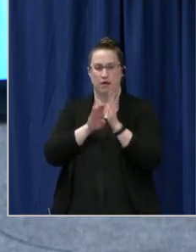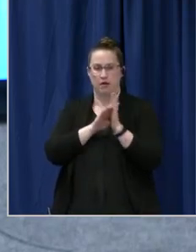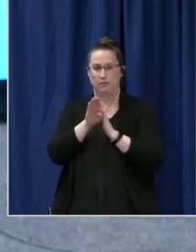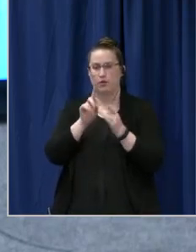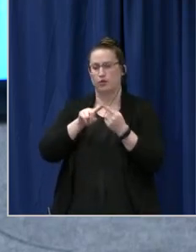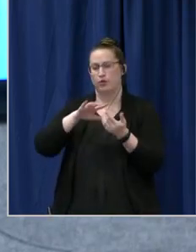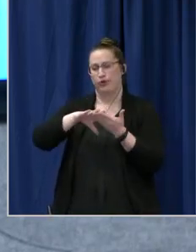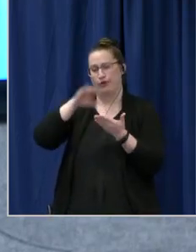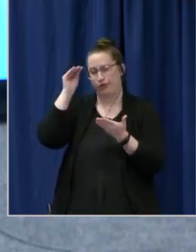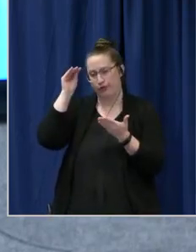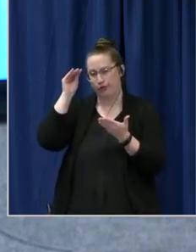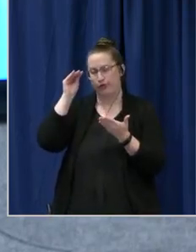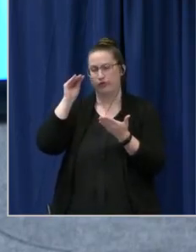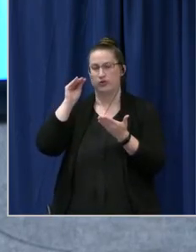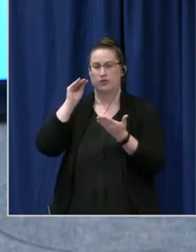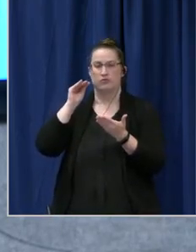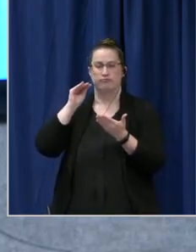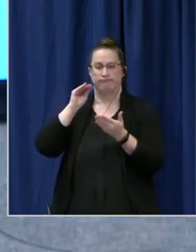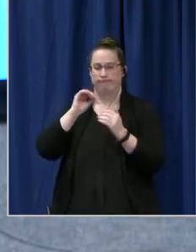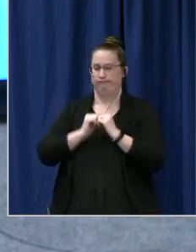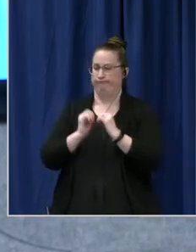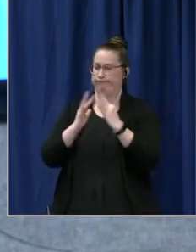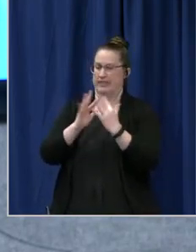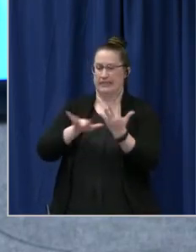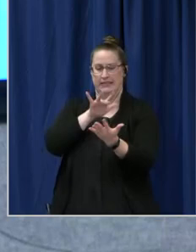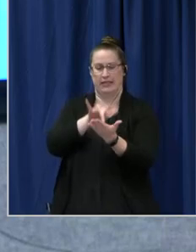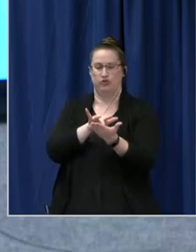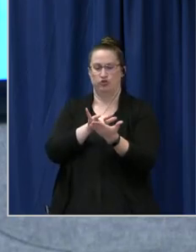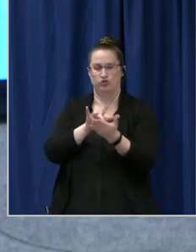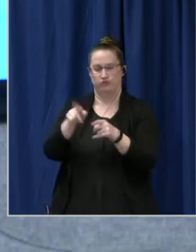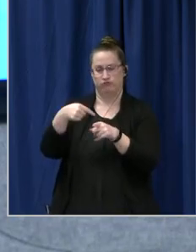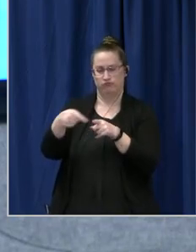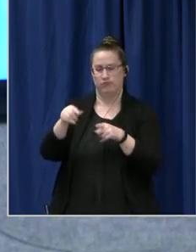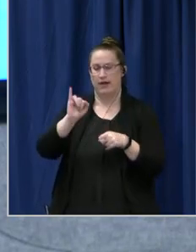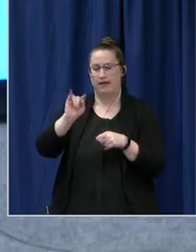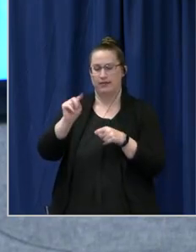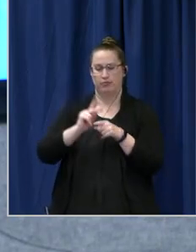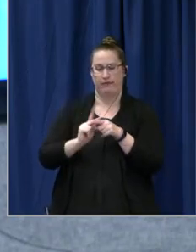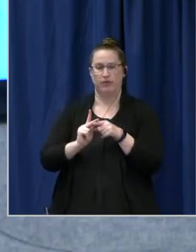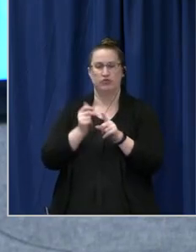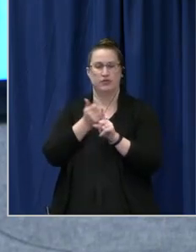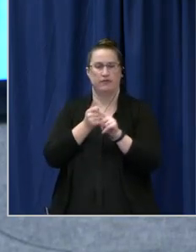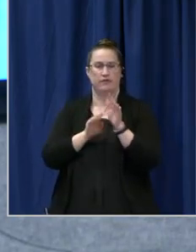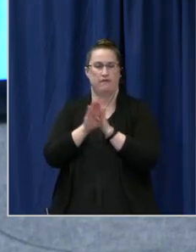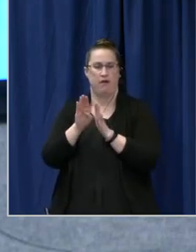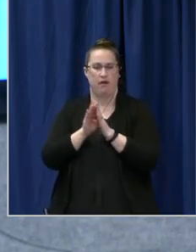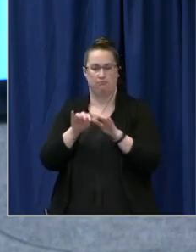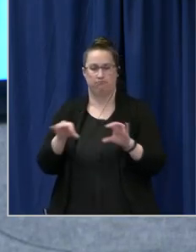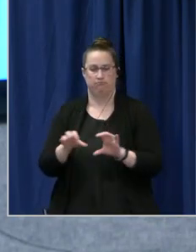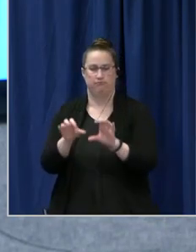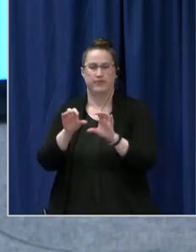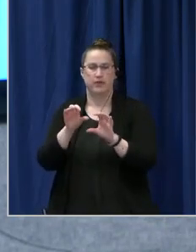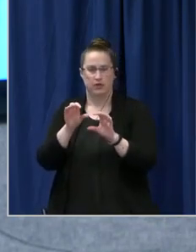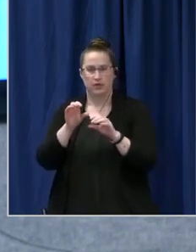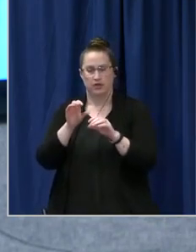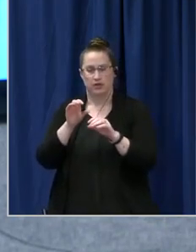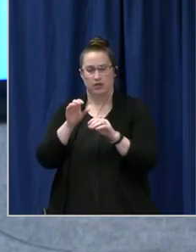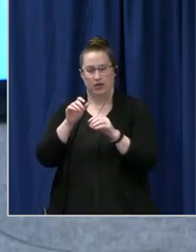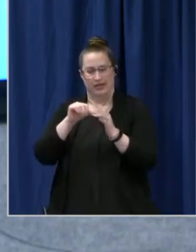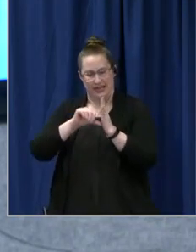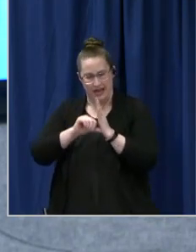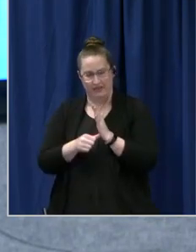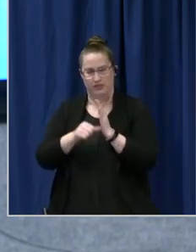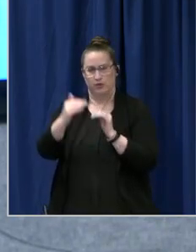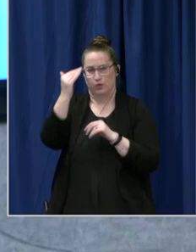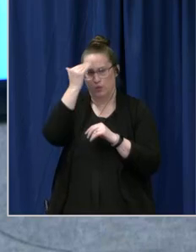learning centers where IT professionals are being developed that pay special attention to the need